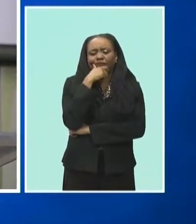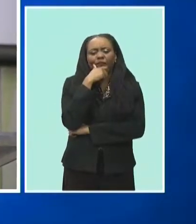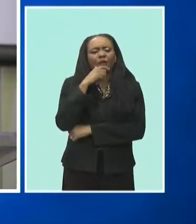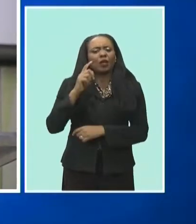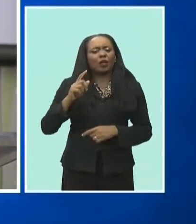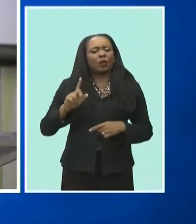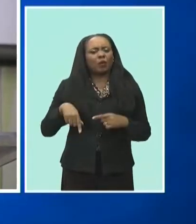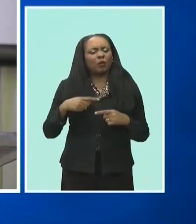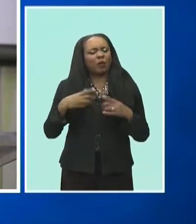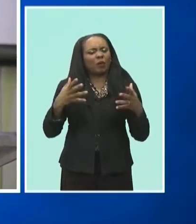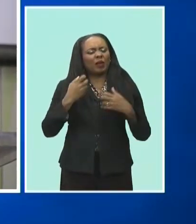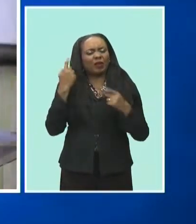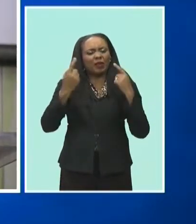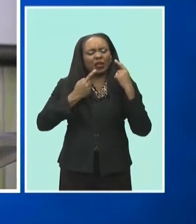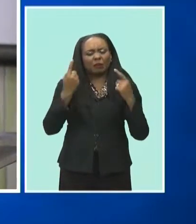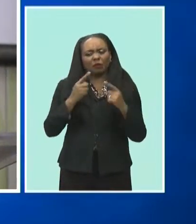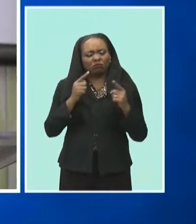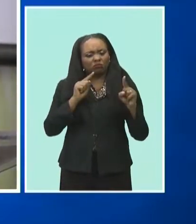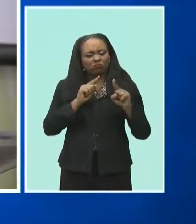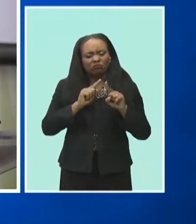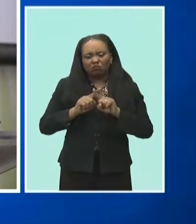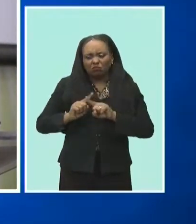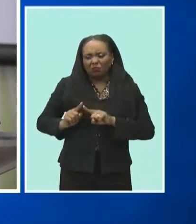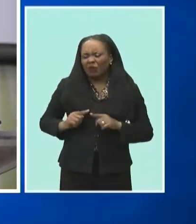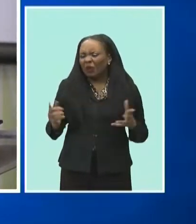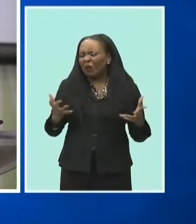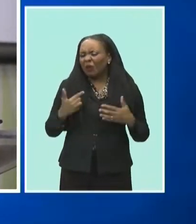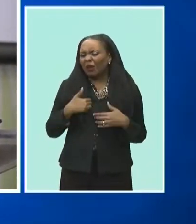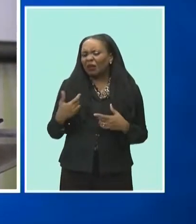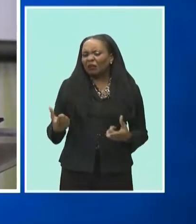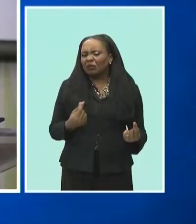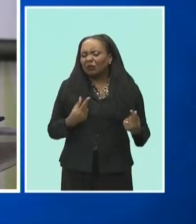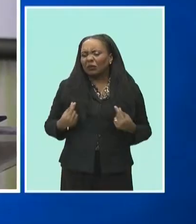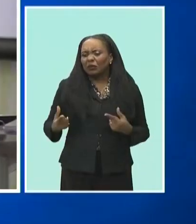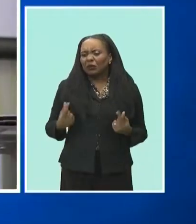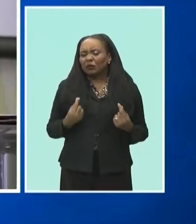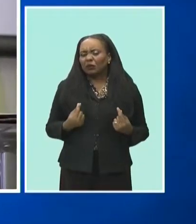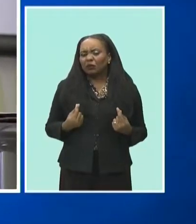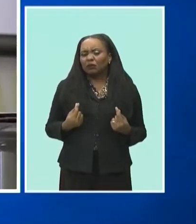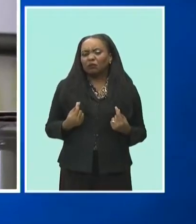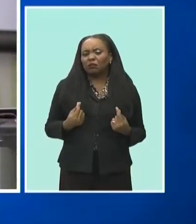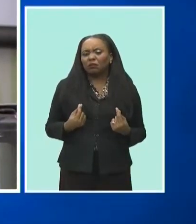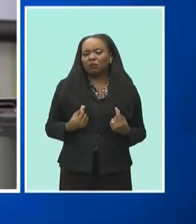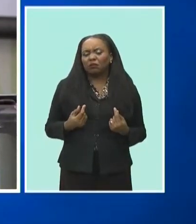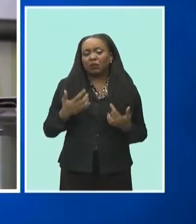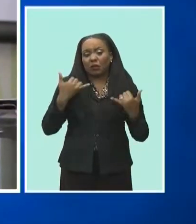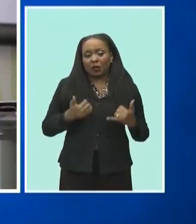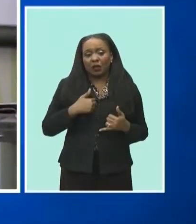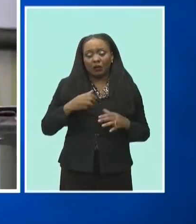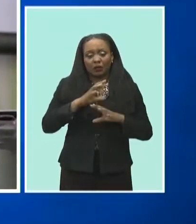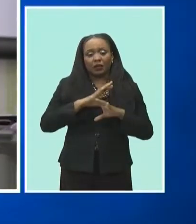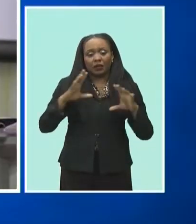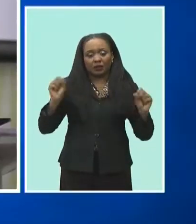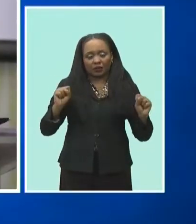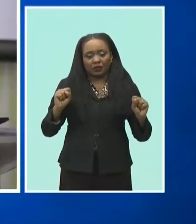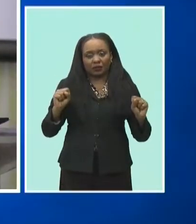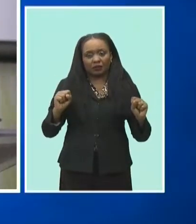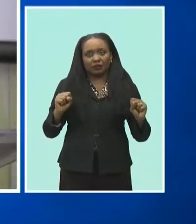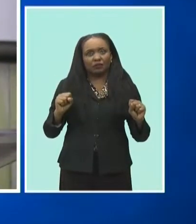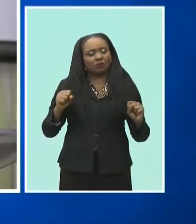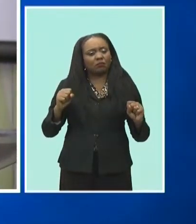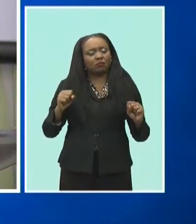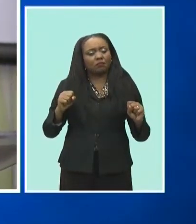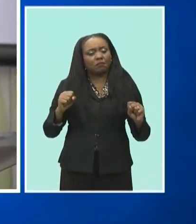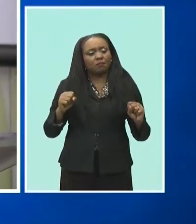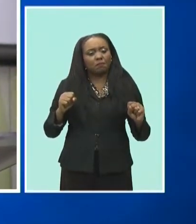event. And I was thinking, what can I do for my year as president? And we have our SOTI, and you'll hear